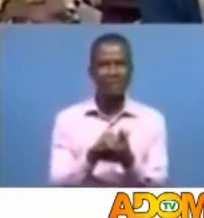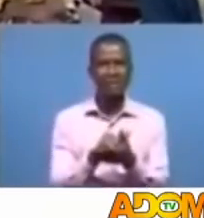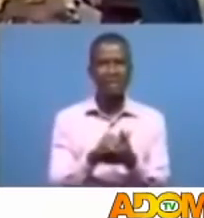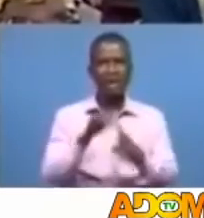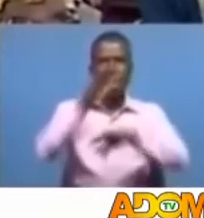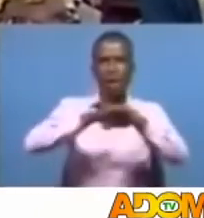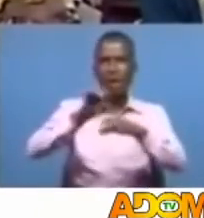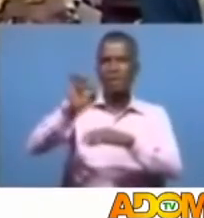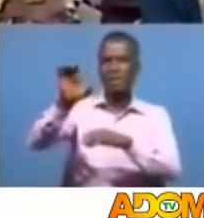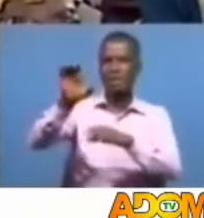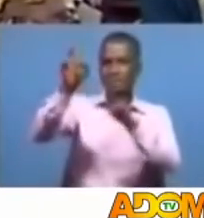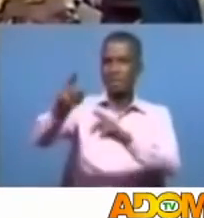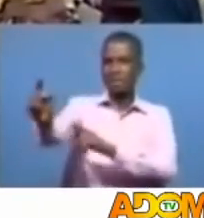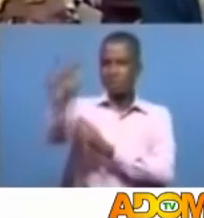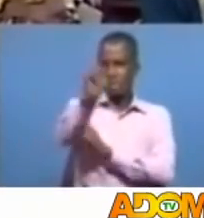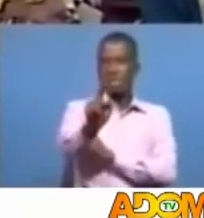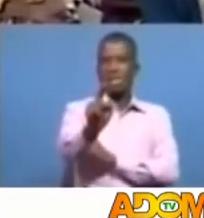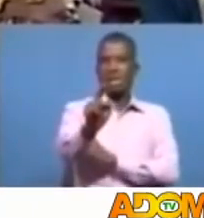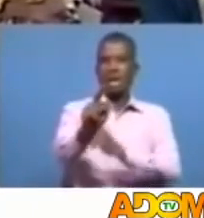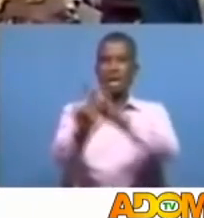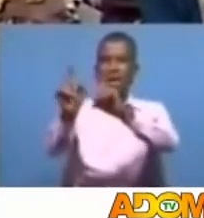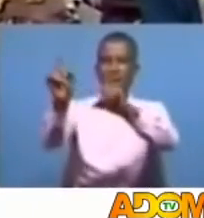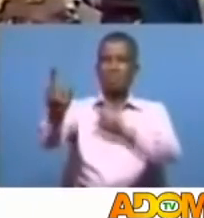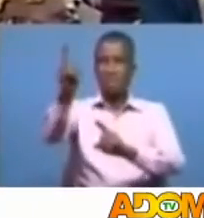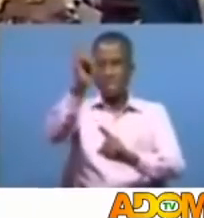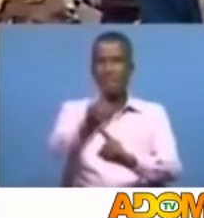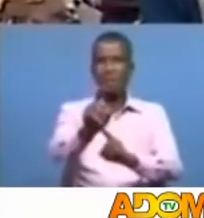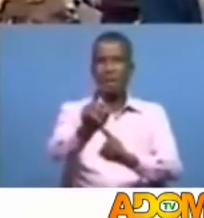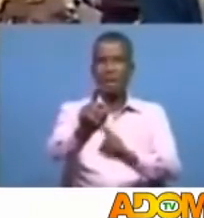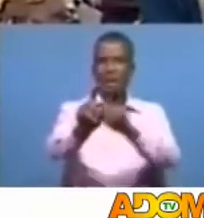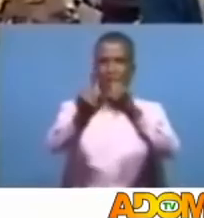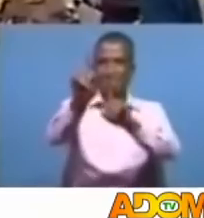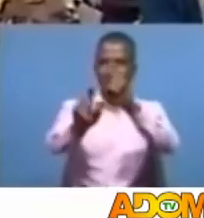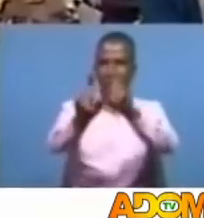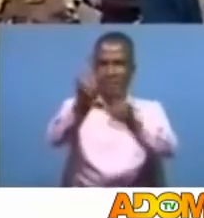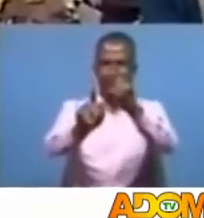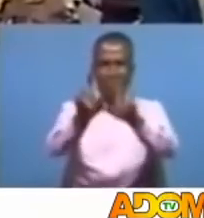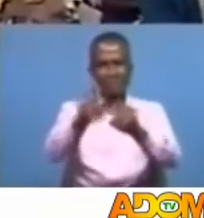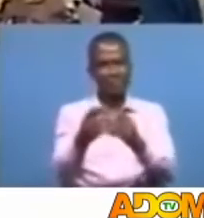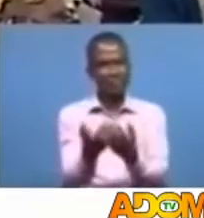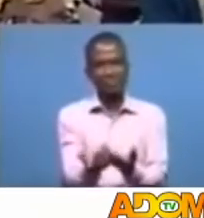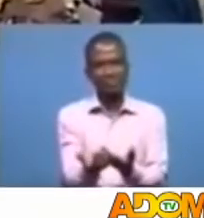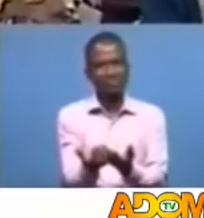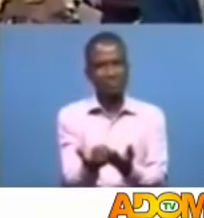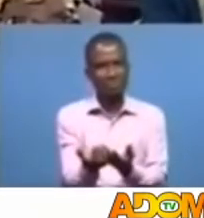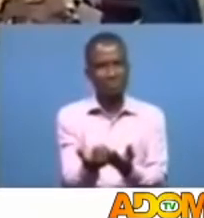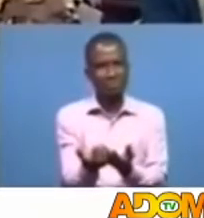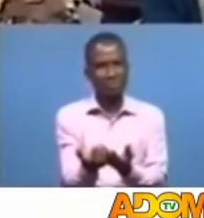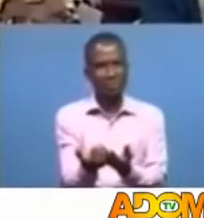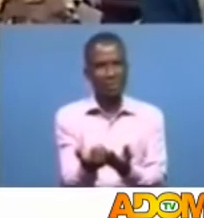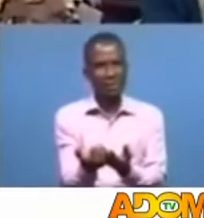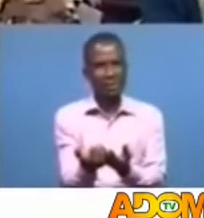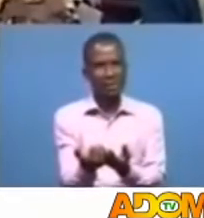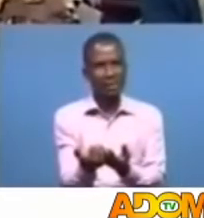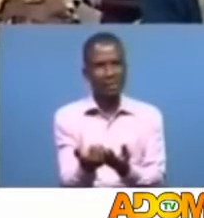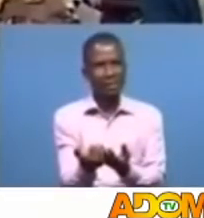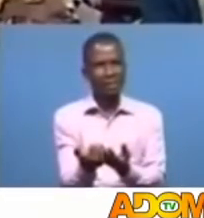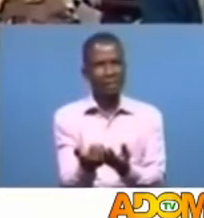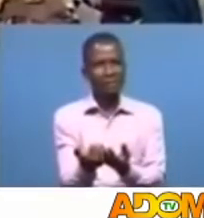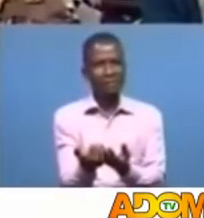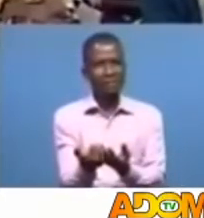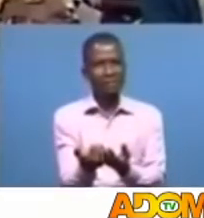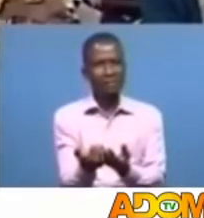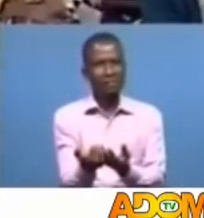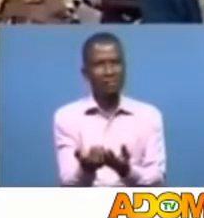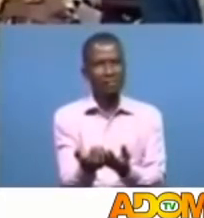call the chairperson or first respondent as an adverse witness. Black's Law Dictionary defined a hostile witness as